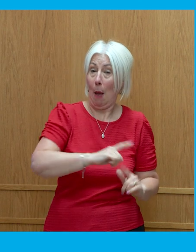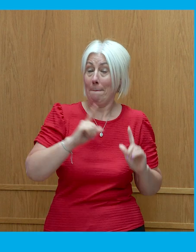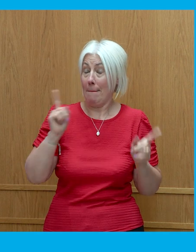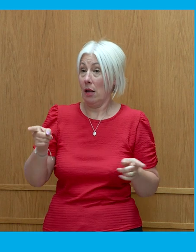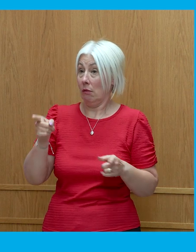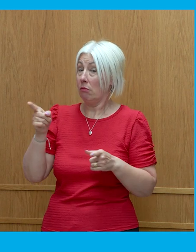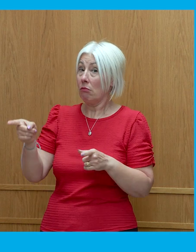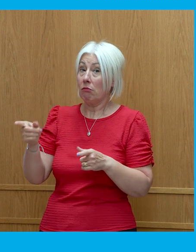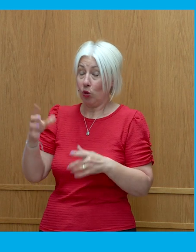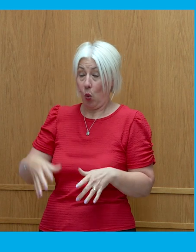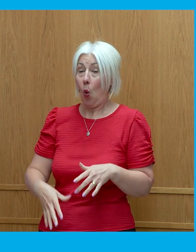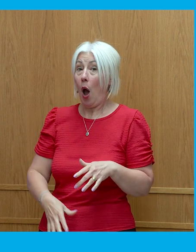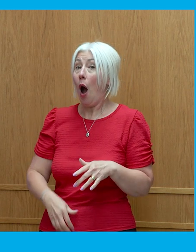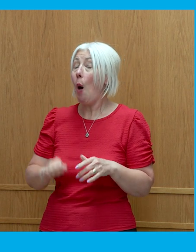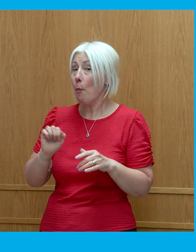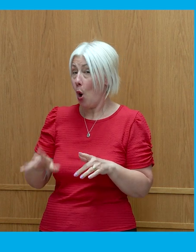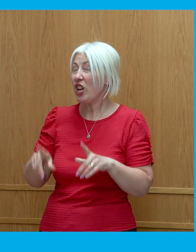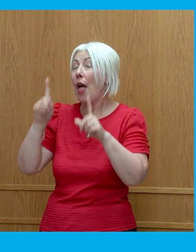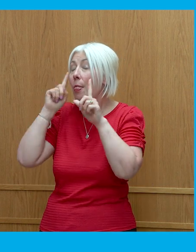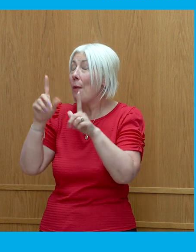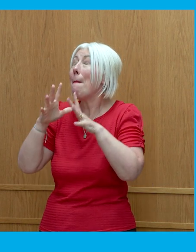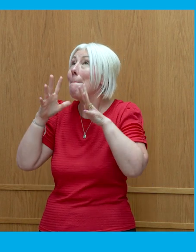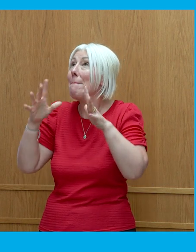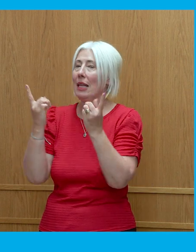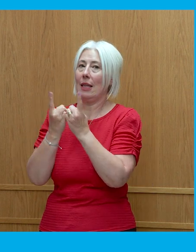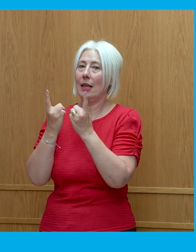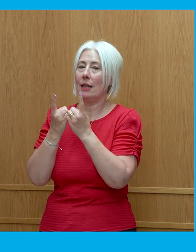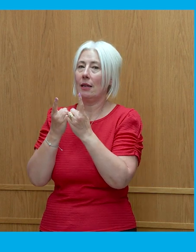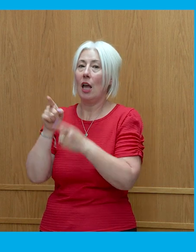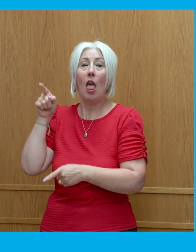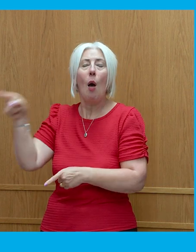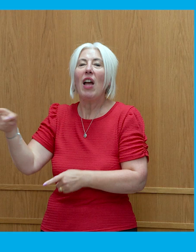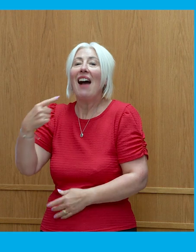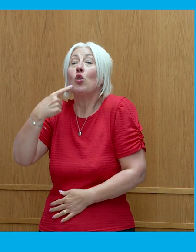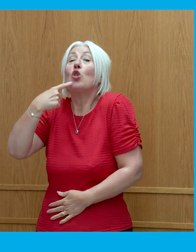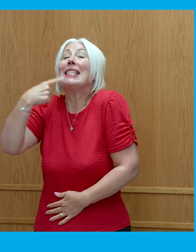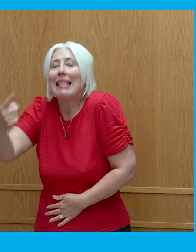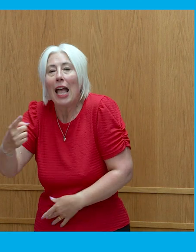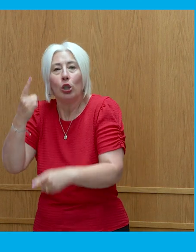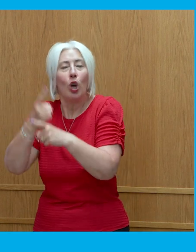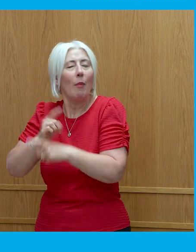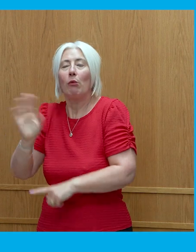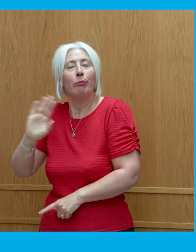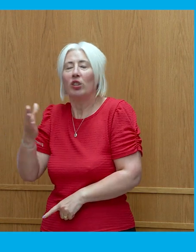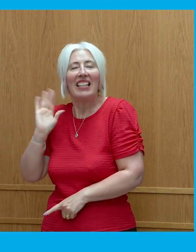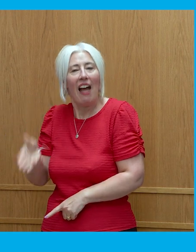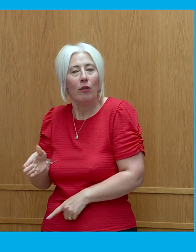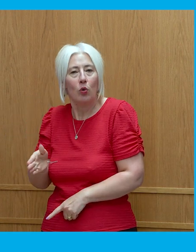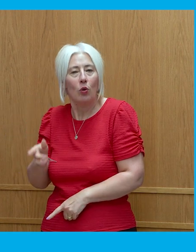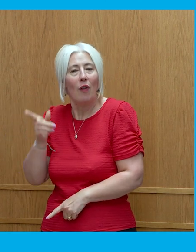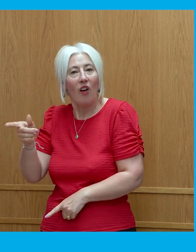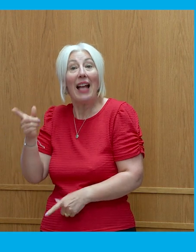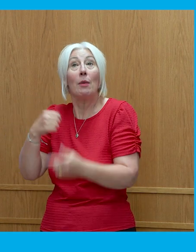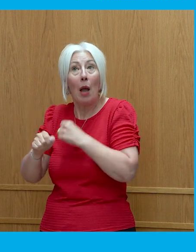So abortion's going to be a huge thing, but she doesn't have to talk about it. for it to be a huge